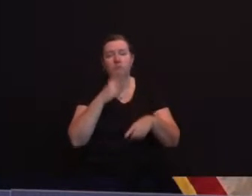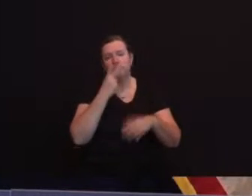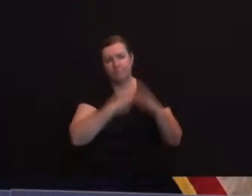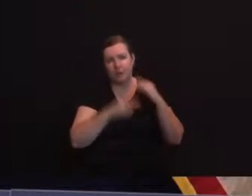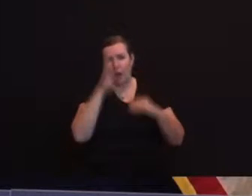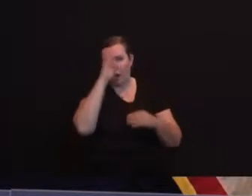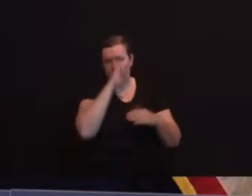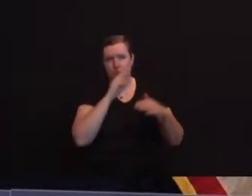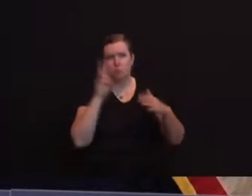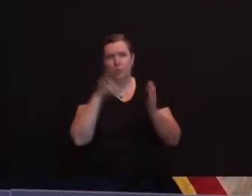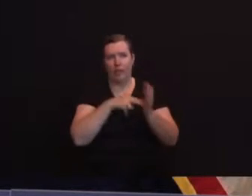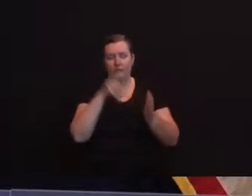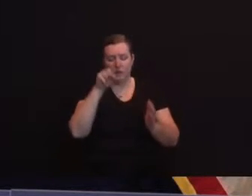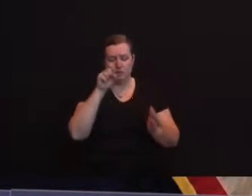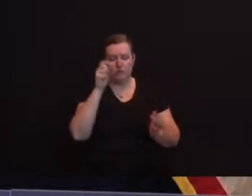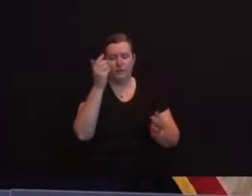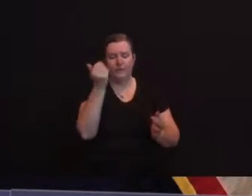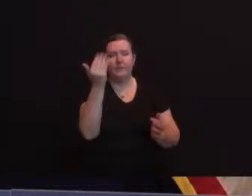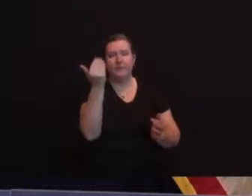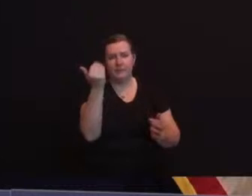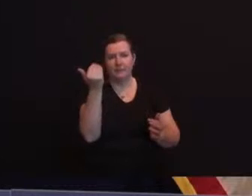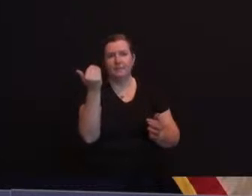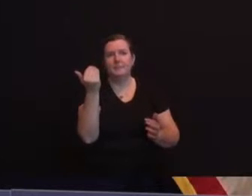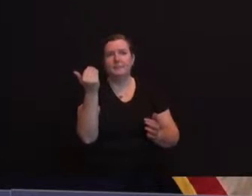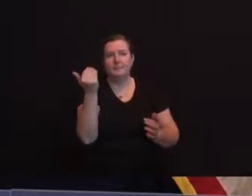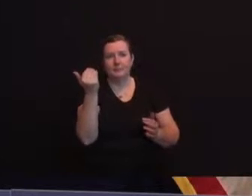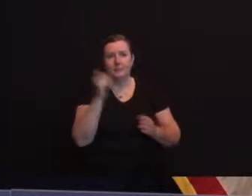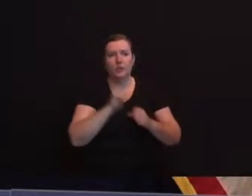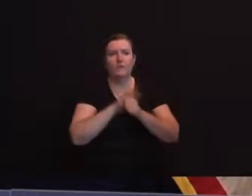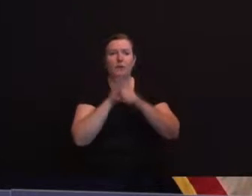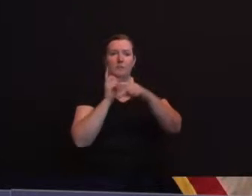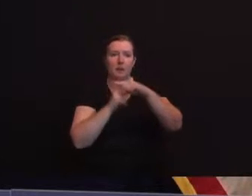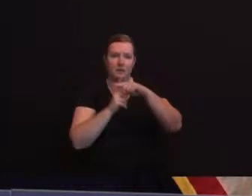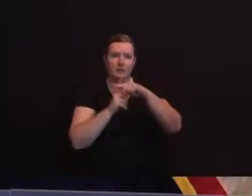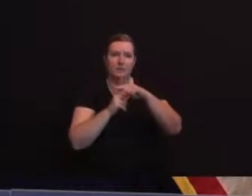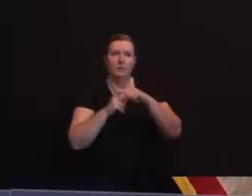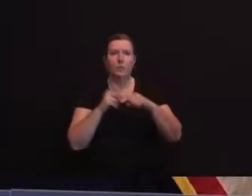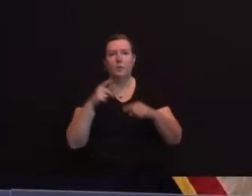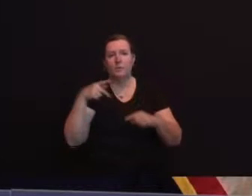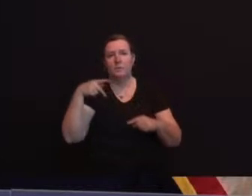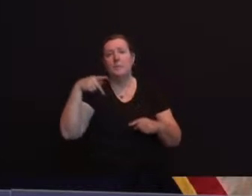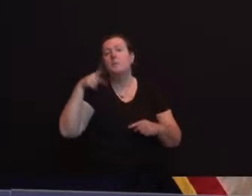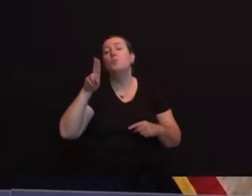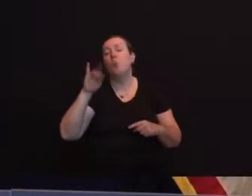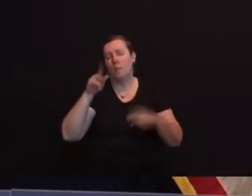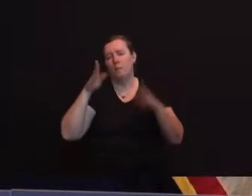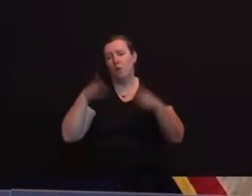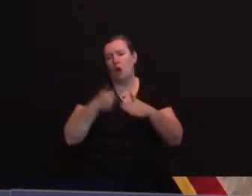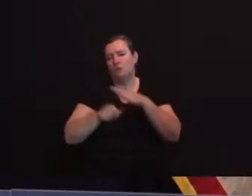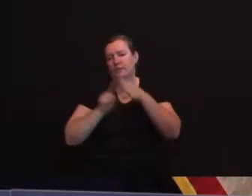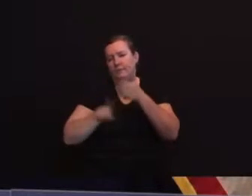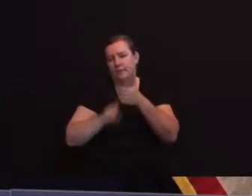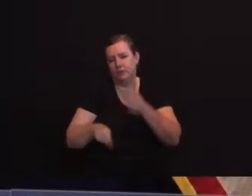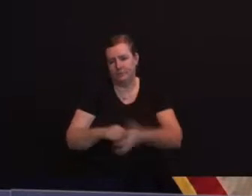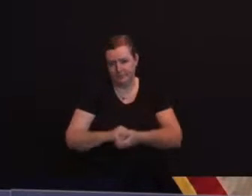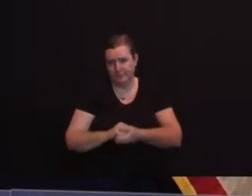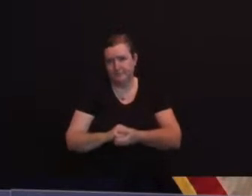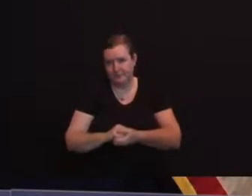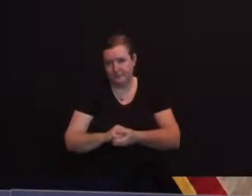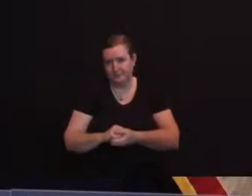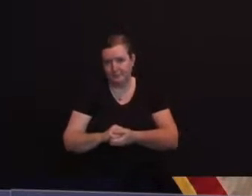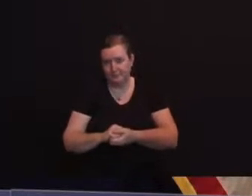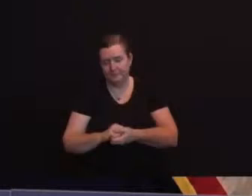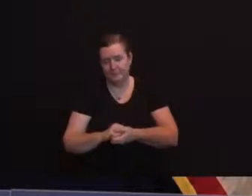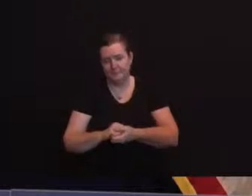2,115 individuals that are either COVID-19 positive or PUIs. There are 417 of those